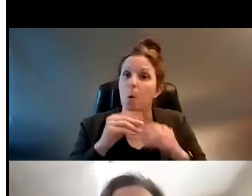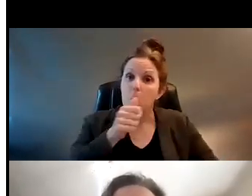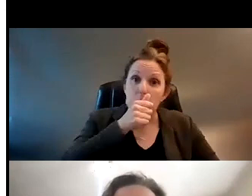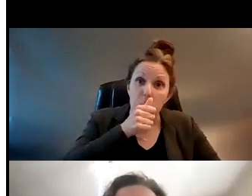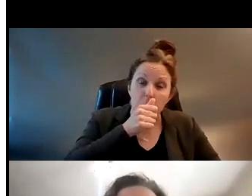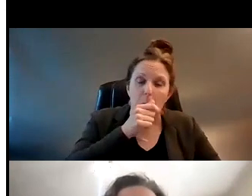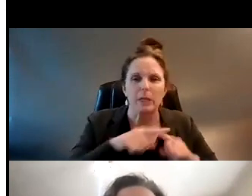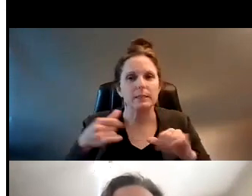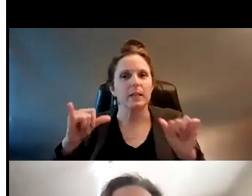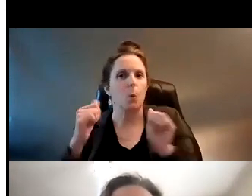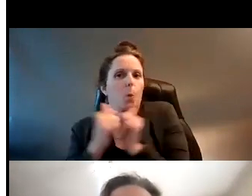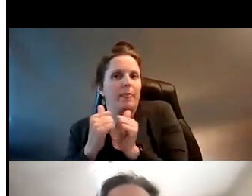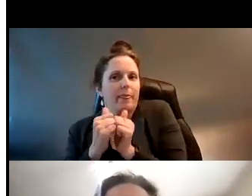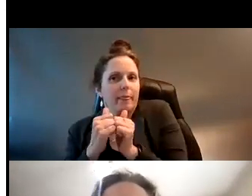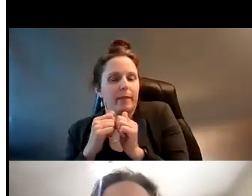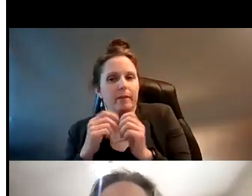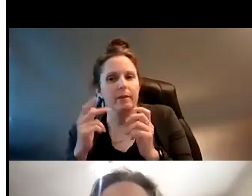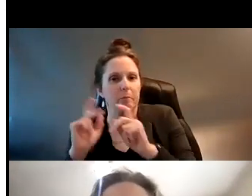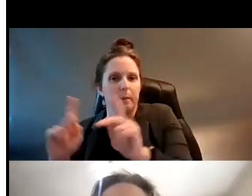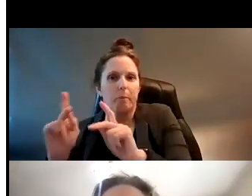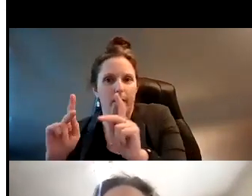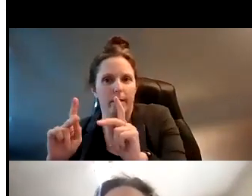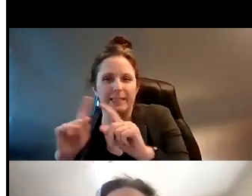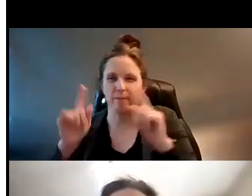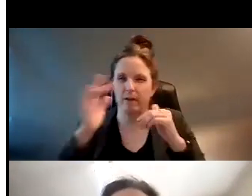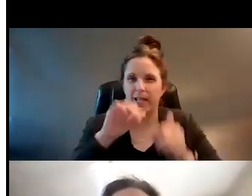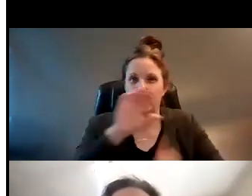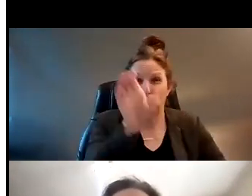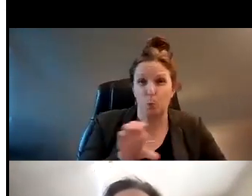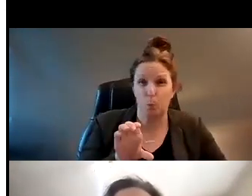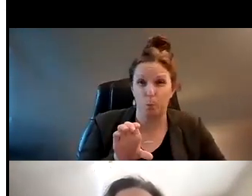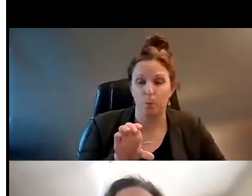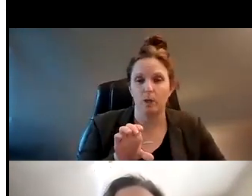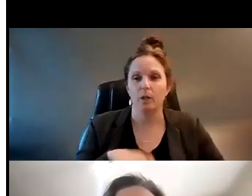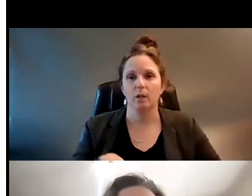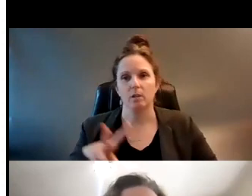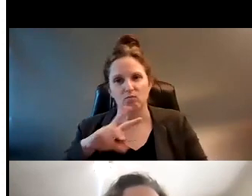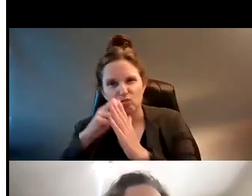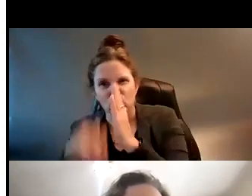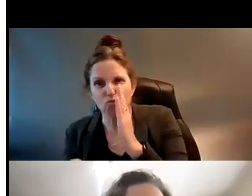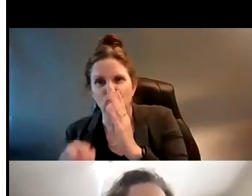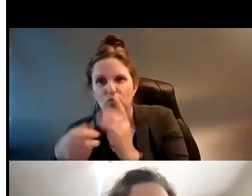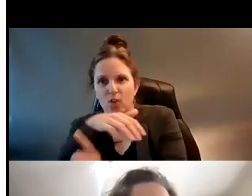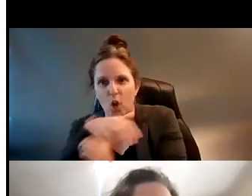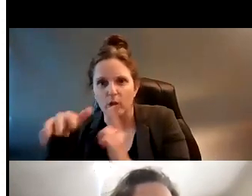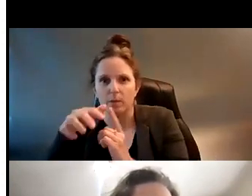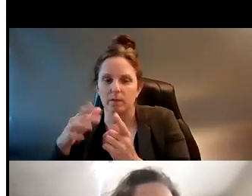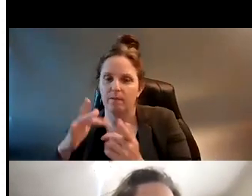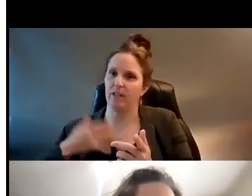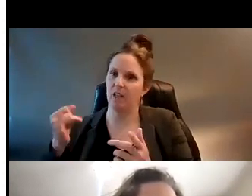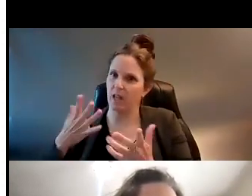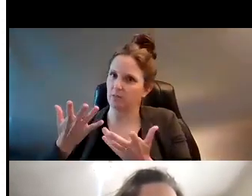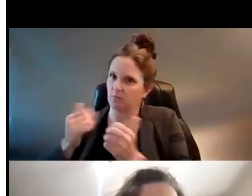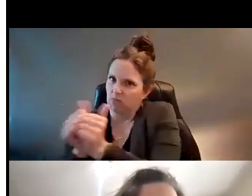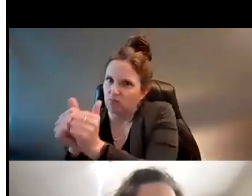in a way that Zoom really doesn't provide. You know, you actually are in an immersive environment where it feels like you're actually with other